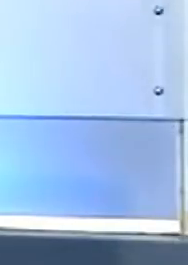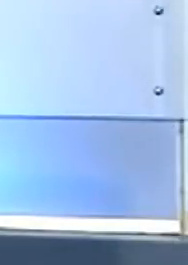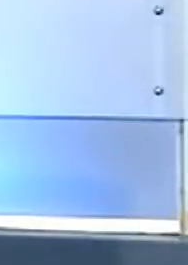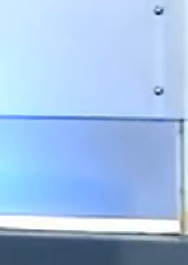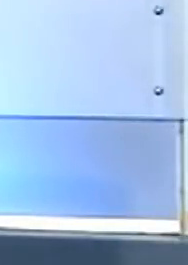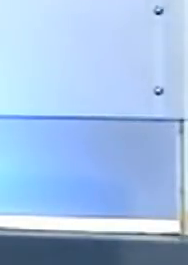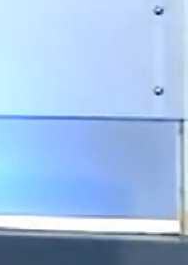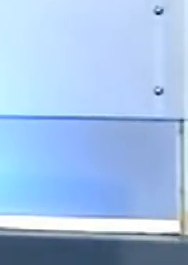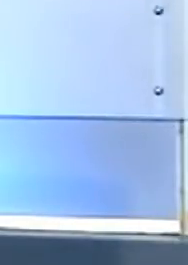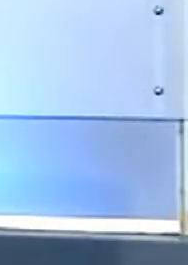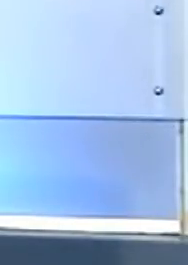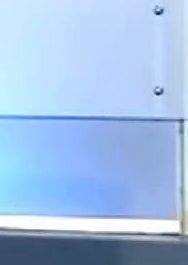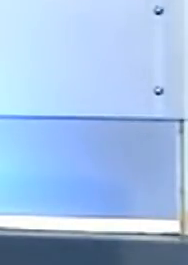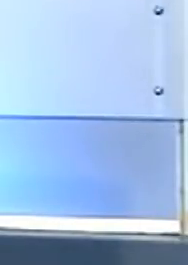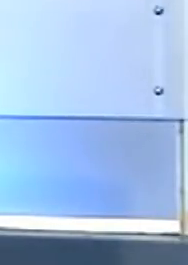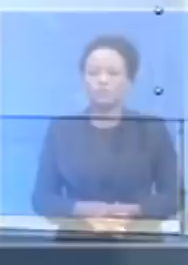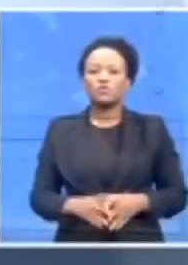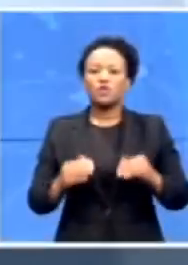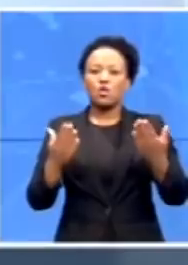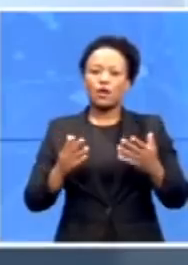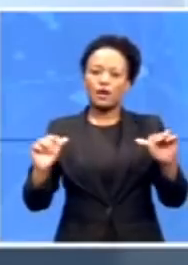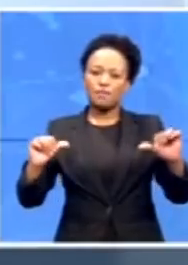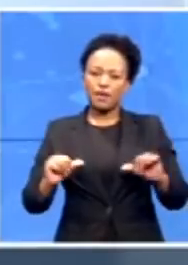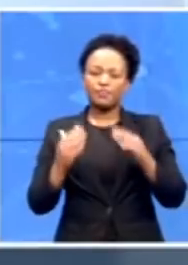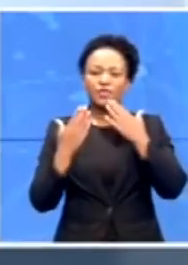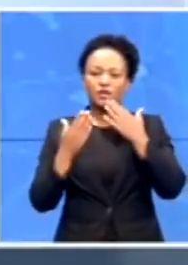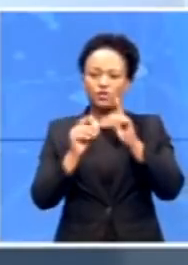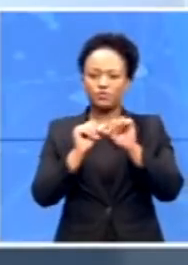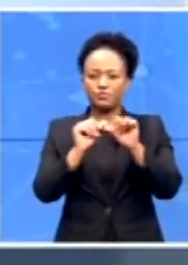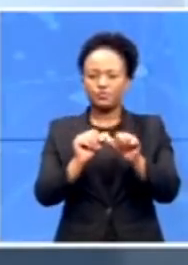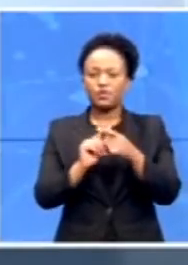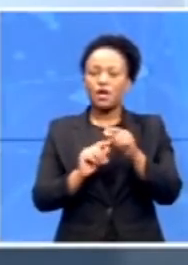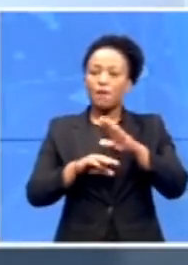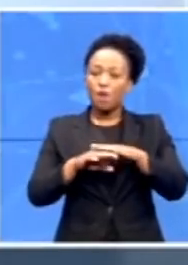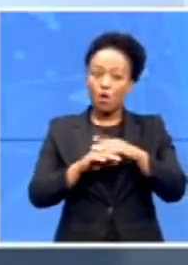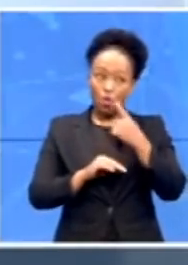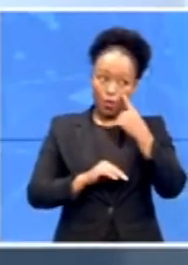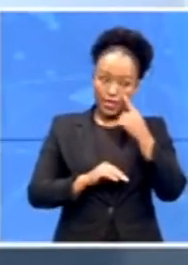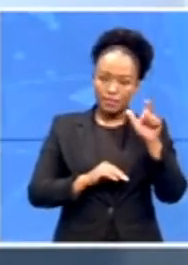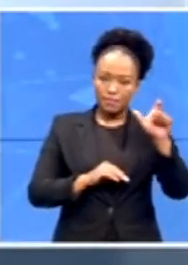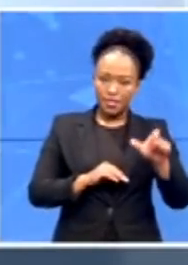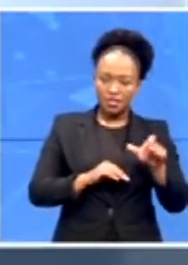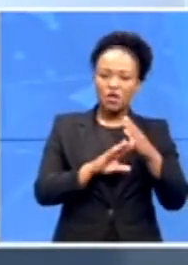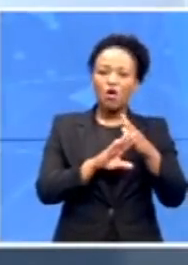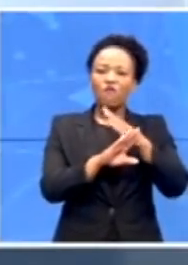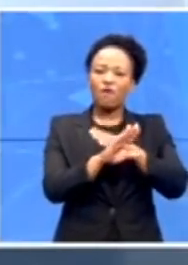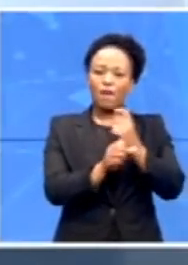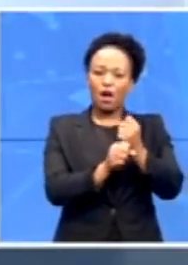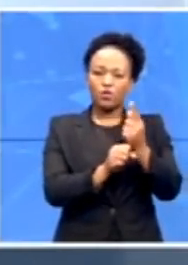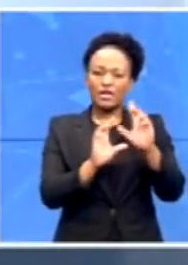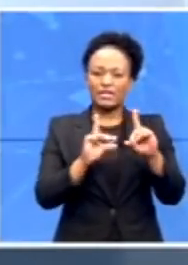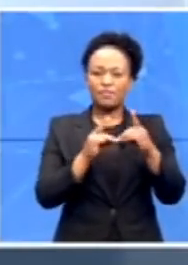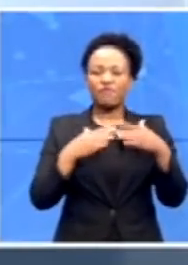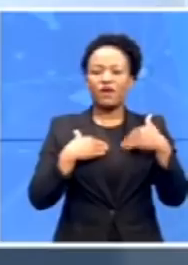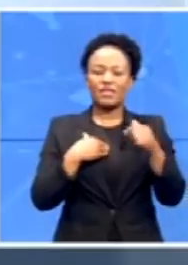Welcome back and thanks for staying with us. More witnesses, including former Gauteng Health Department's Deputy Director General for Mental Health